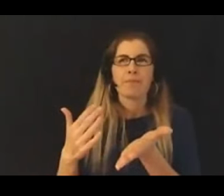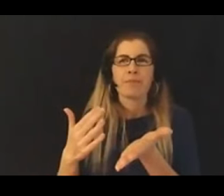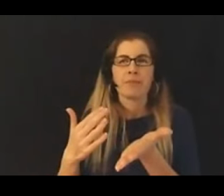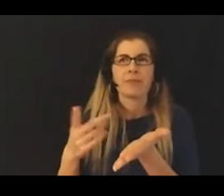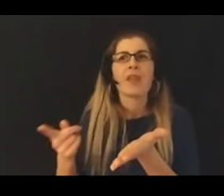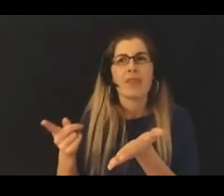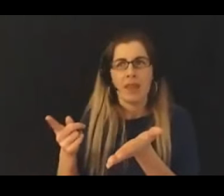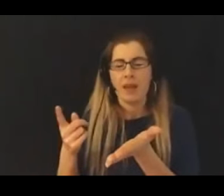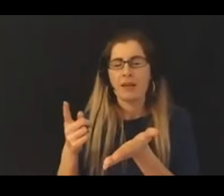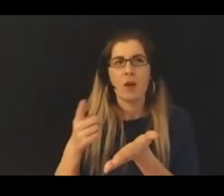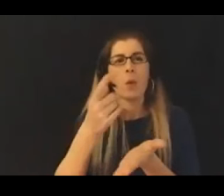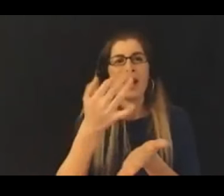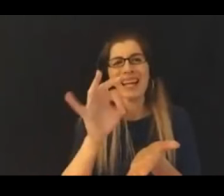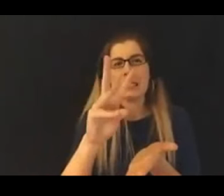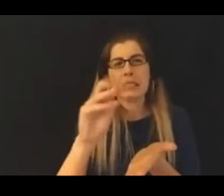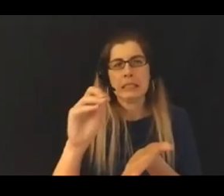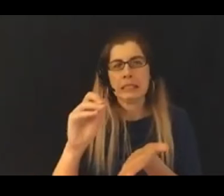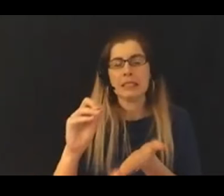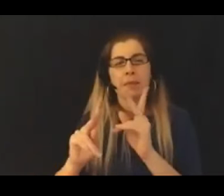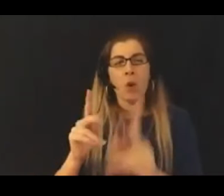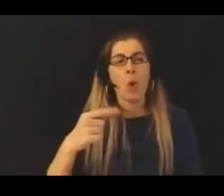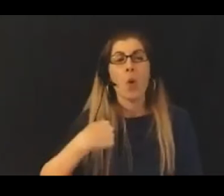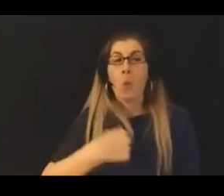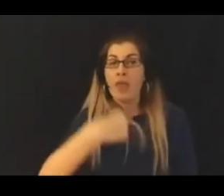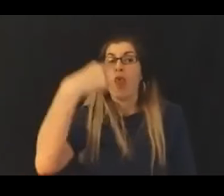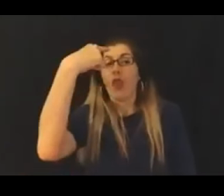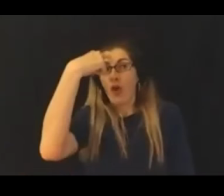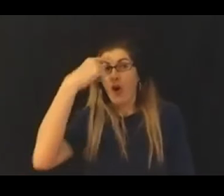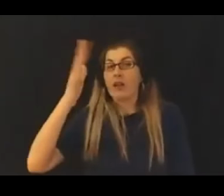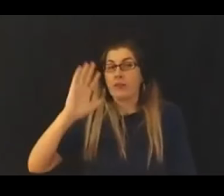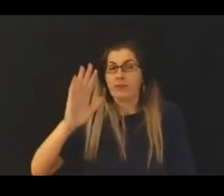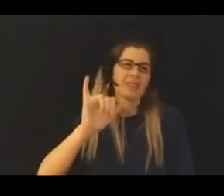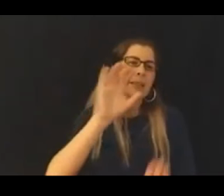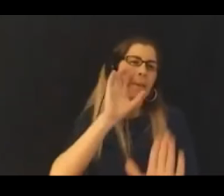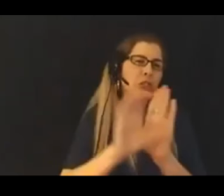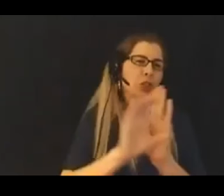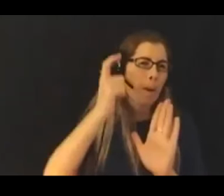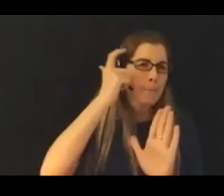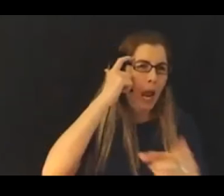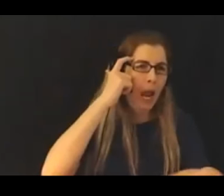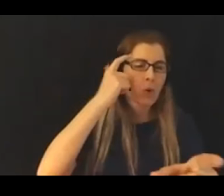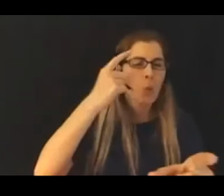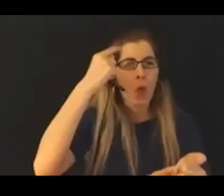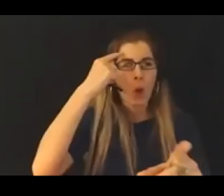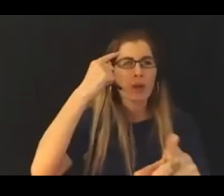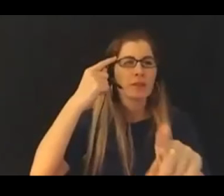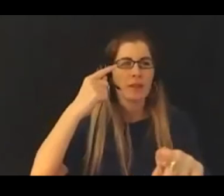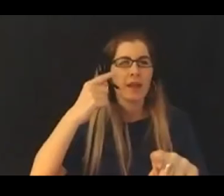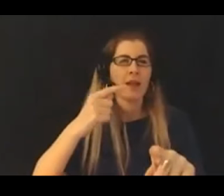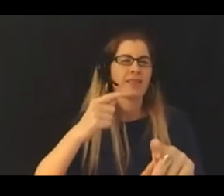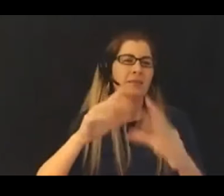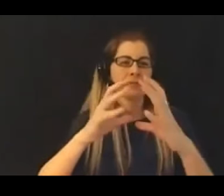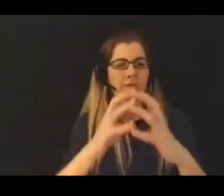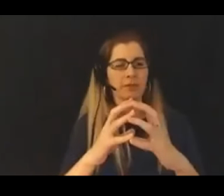came about in the 1960s. We used to think that the brain, and here's a picture of the brain from all different angles, the human brain, so we